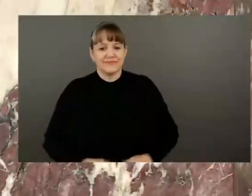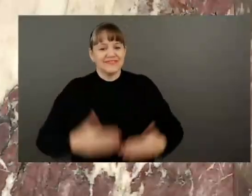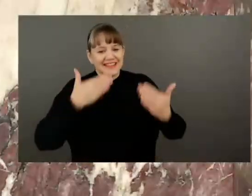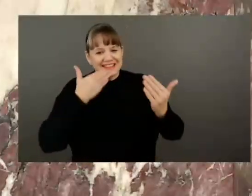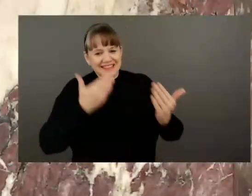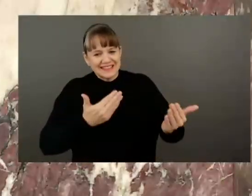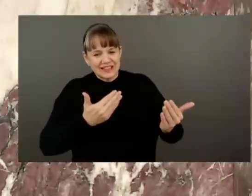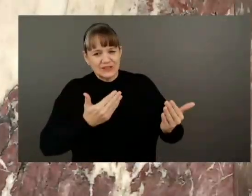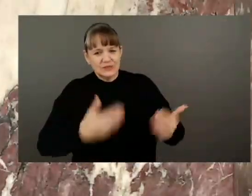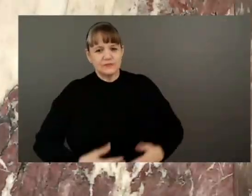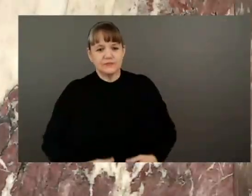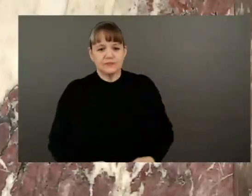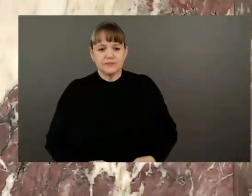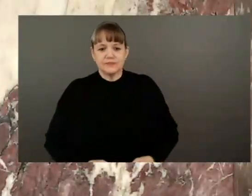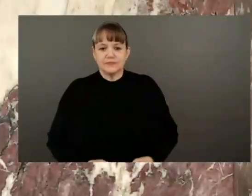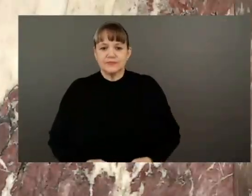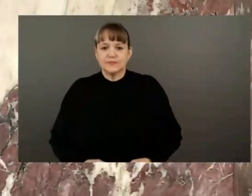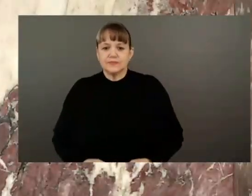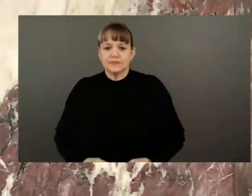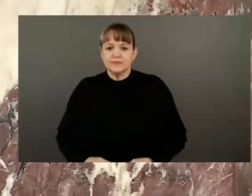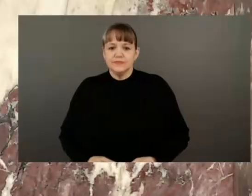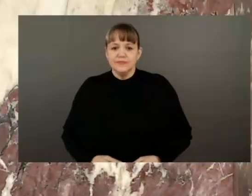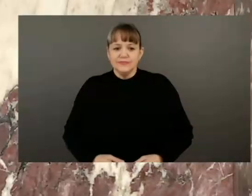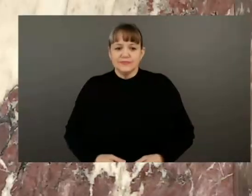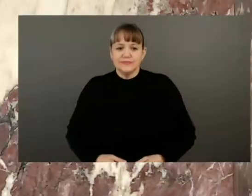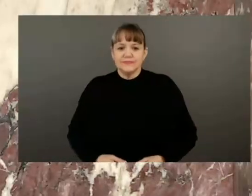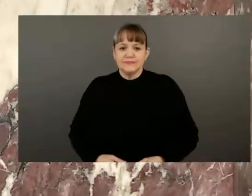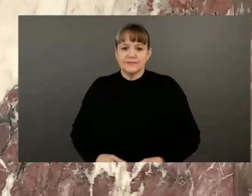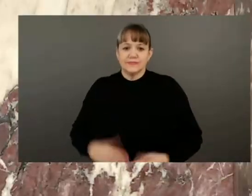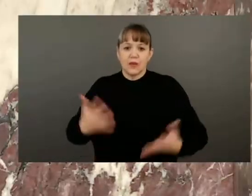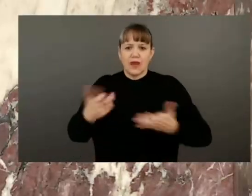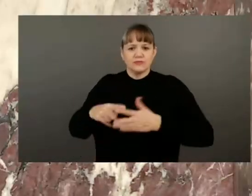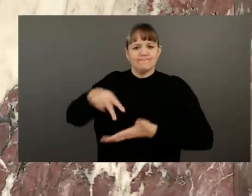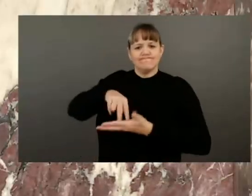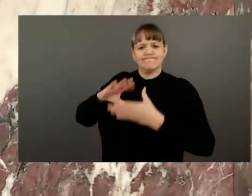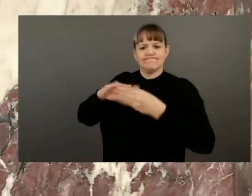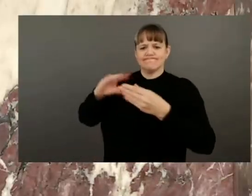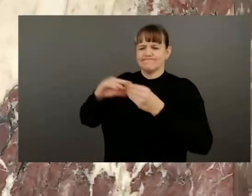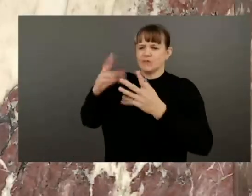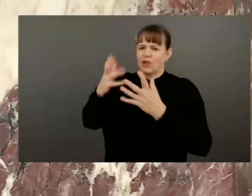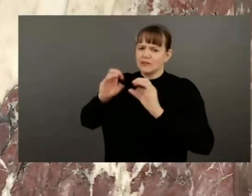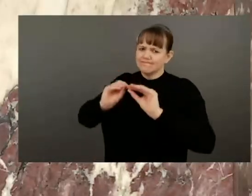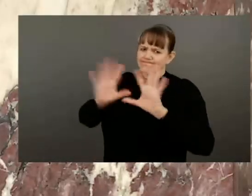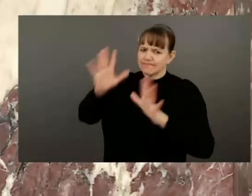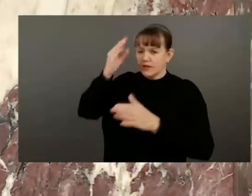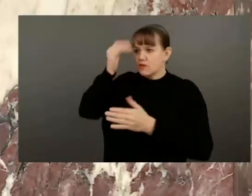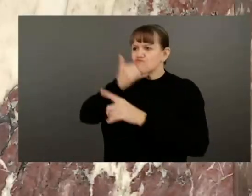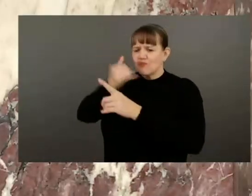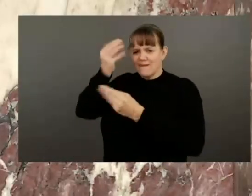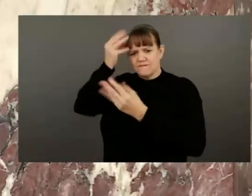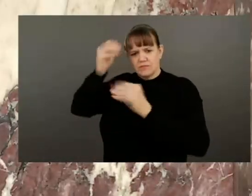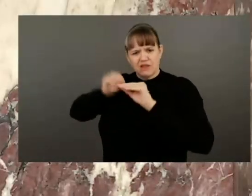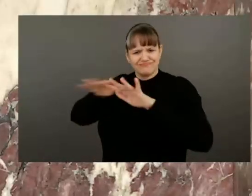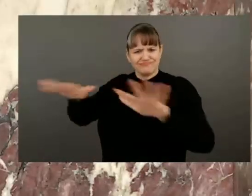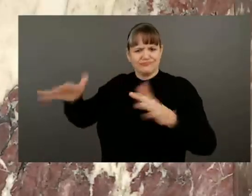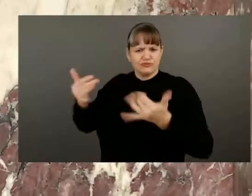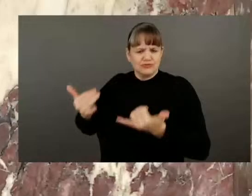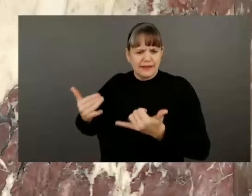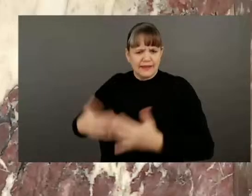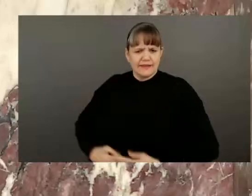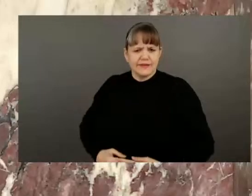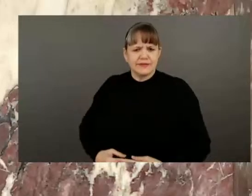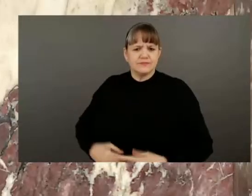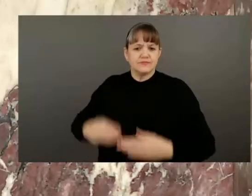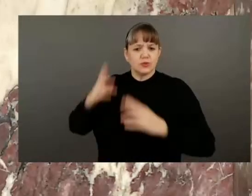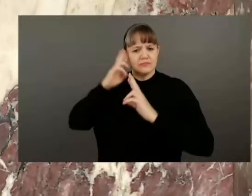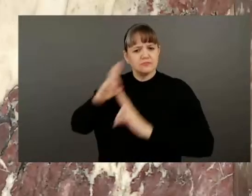about the misinformation being shared here every day. There is a House decorum, which I respect, and I have witnessed that